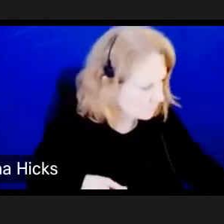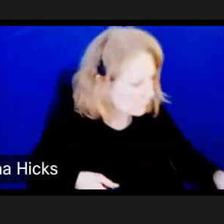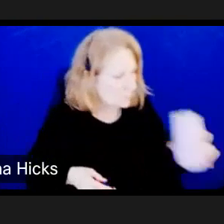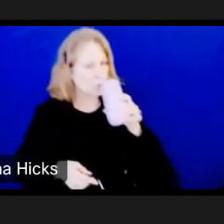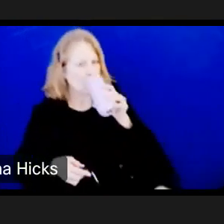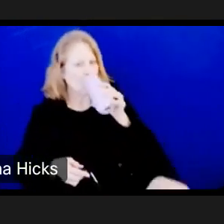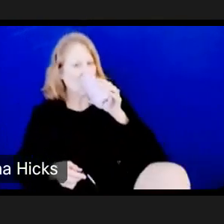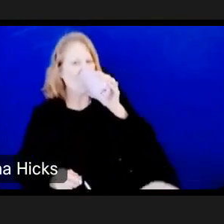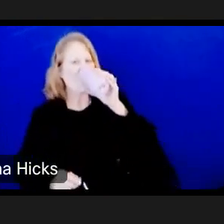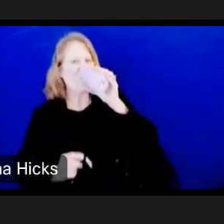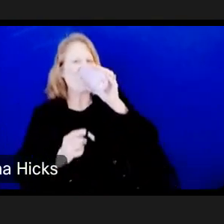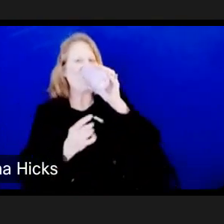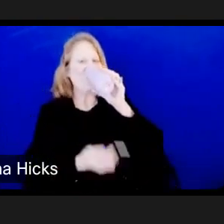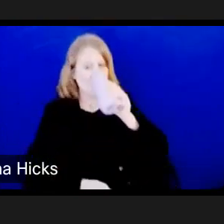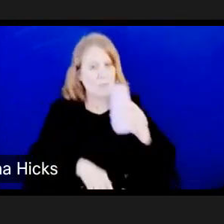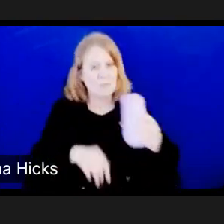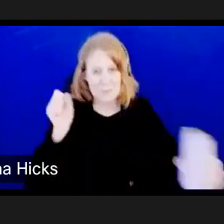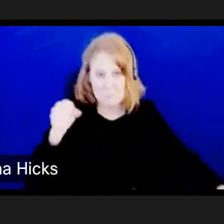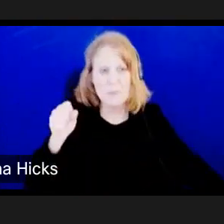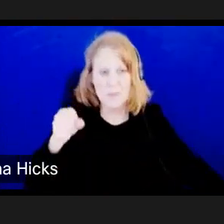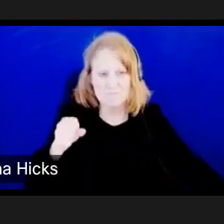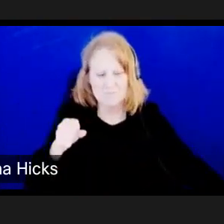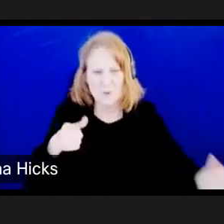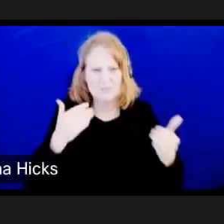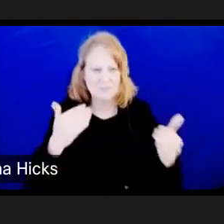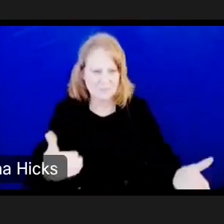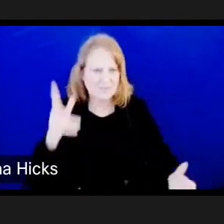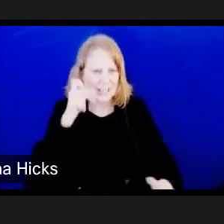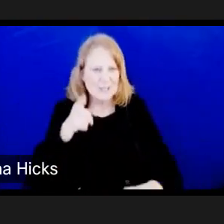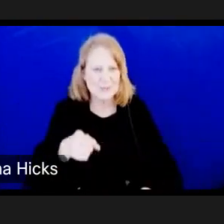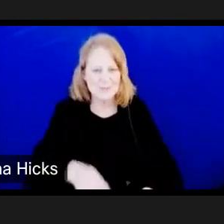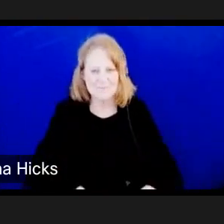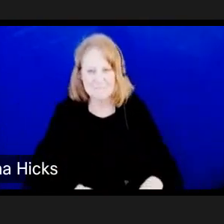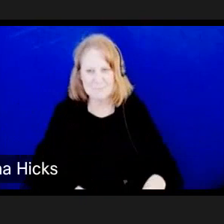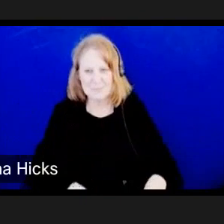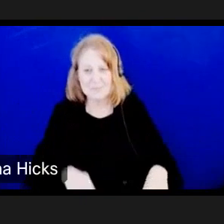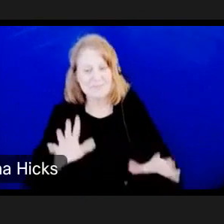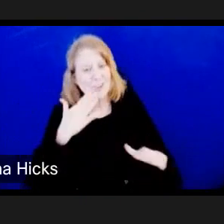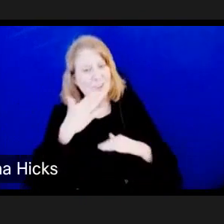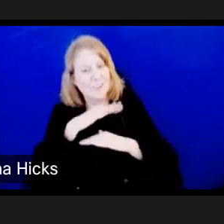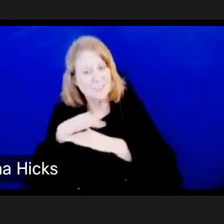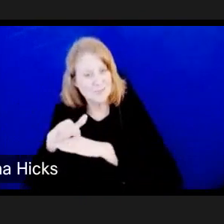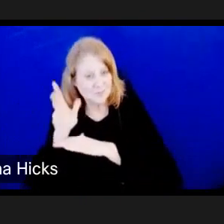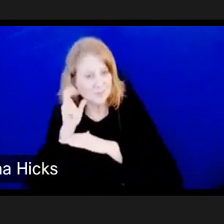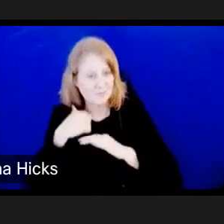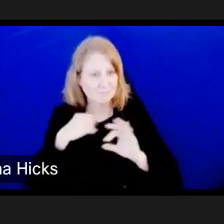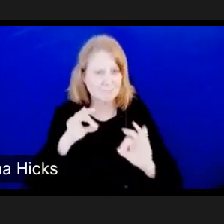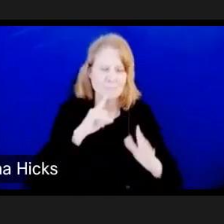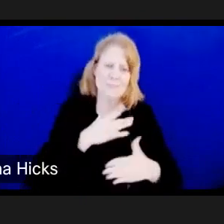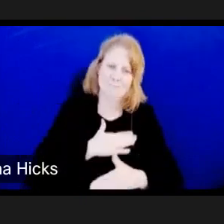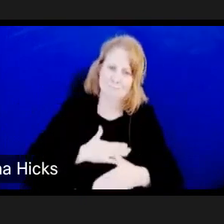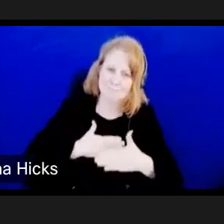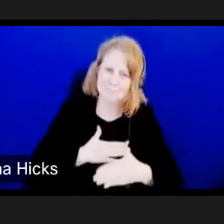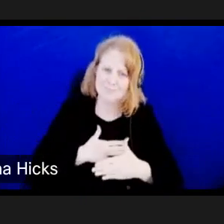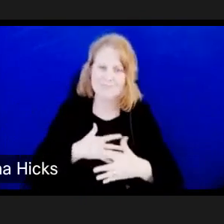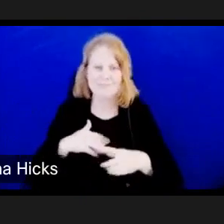Hi, am I unmuted? You are unmuted. Yes, we can hear you. Hi, good afternoon. I really appreciate this